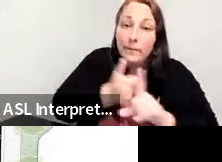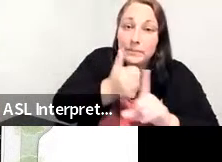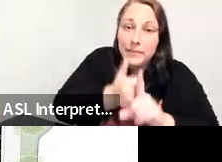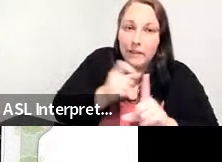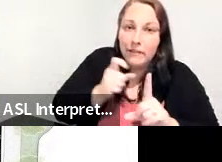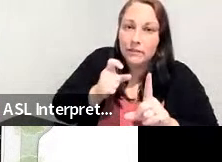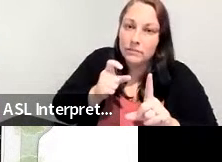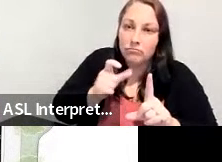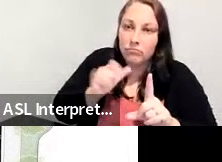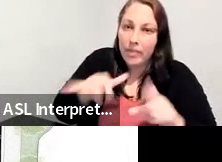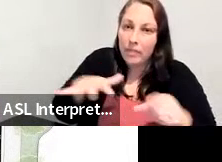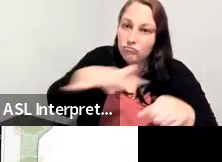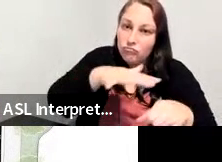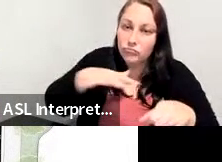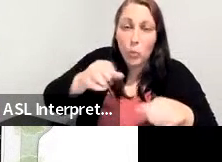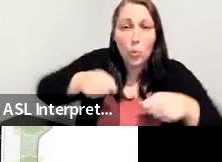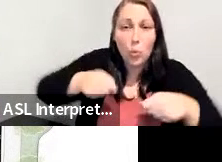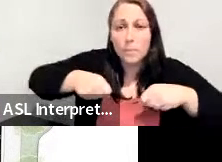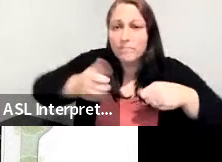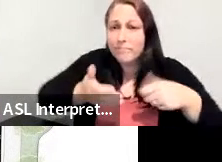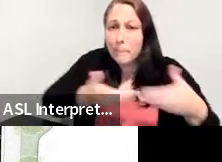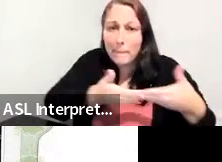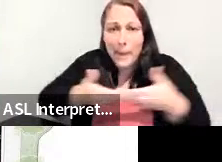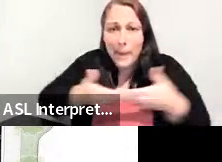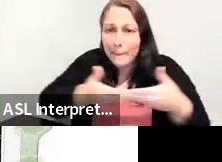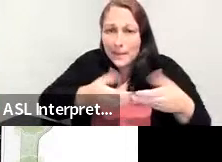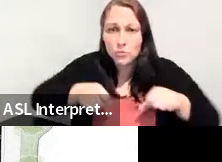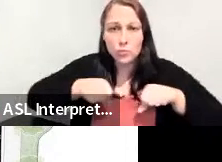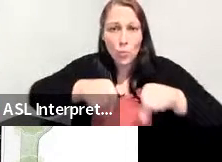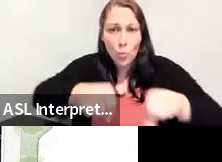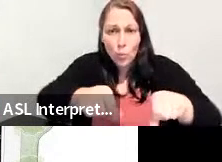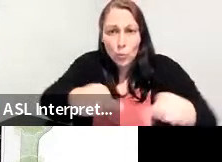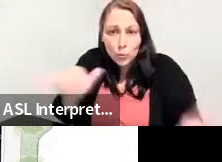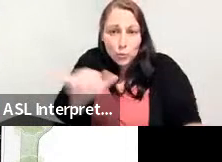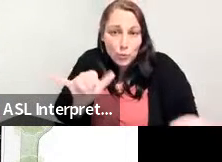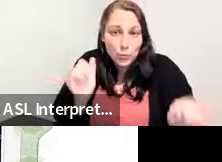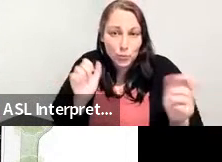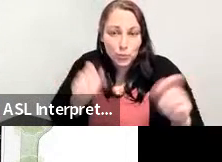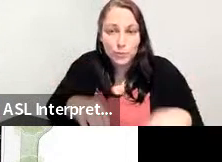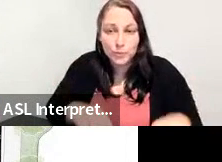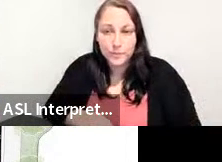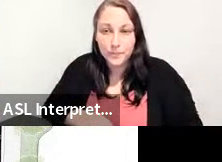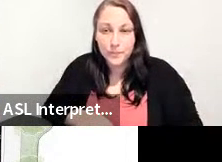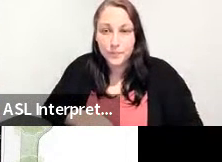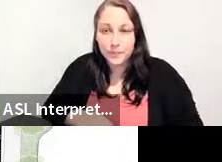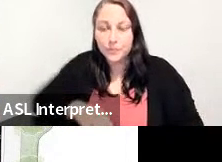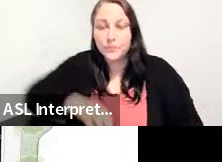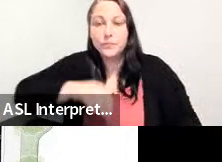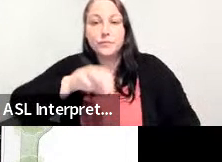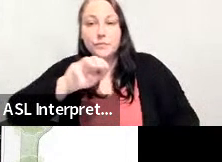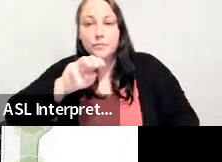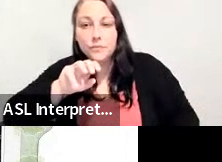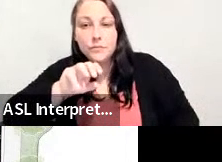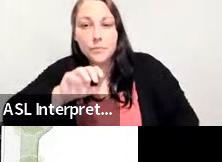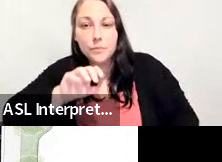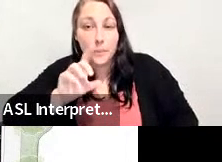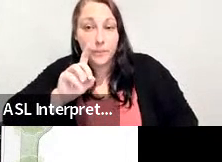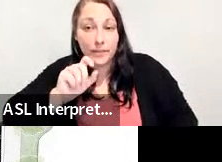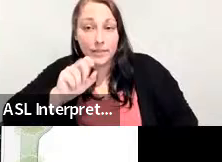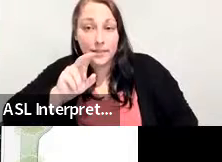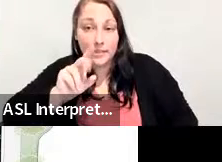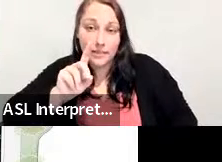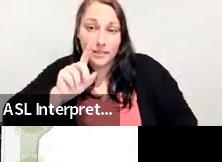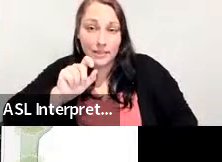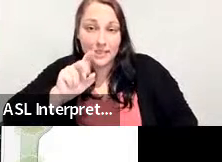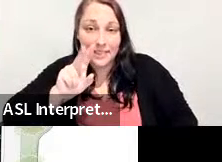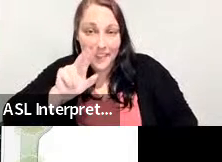or you have people with baby strollers. Sure. David and Skip, as somebody who has a new addition to my